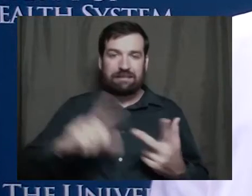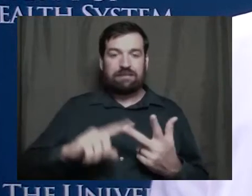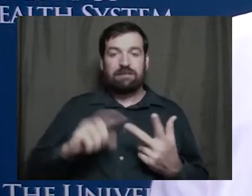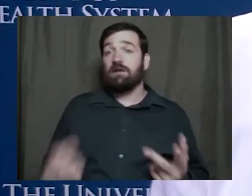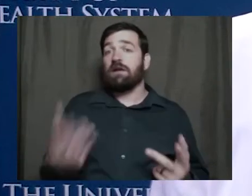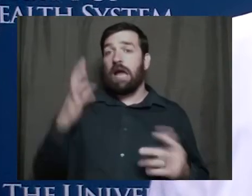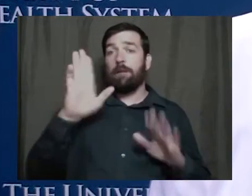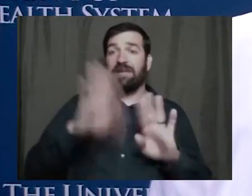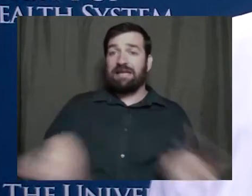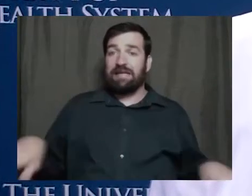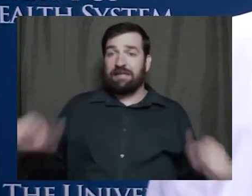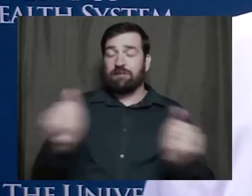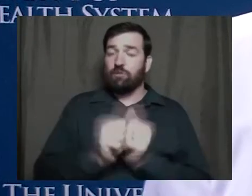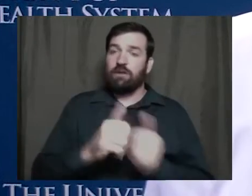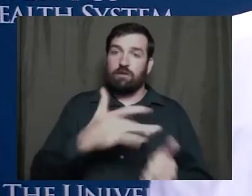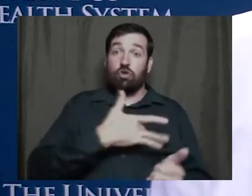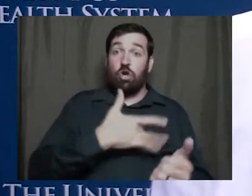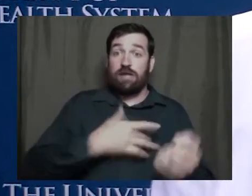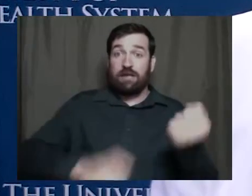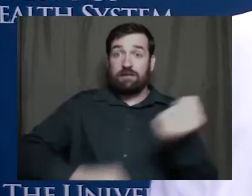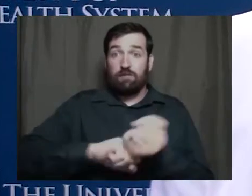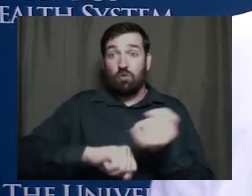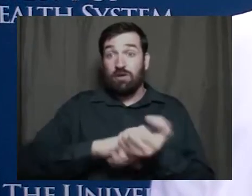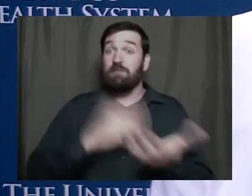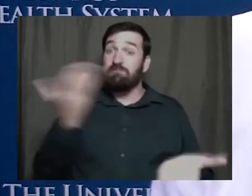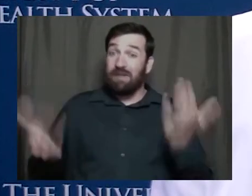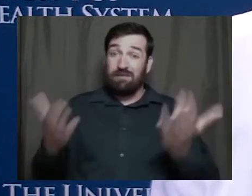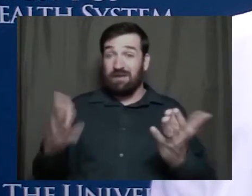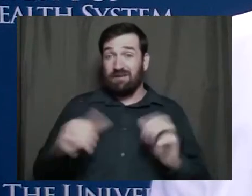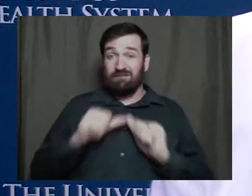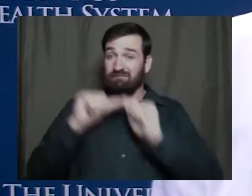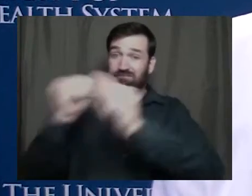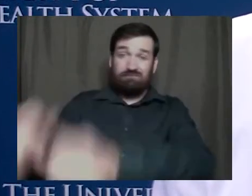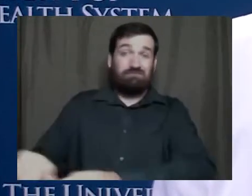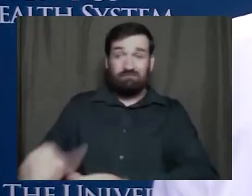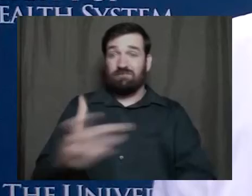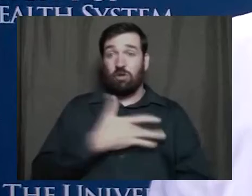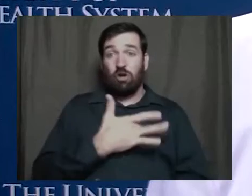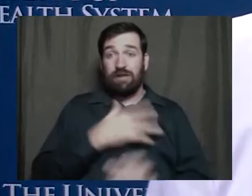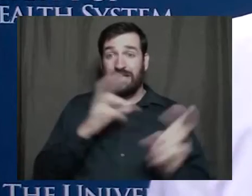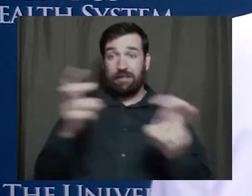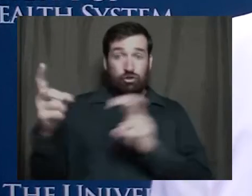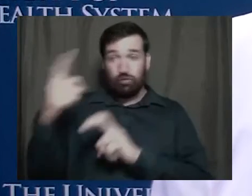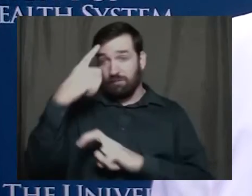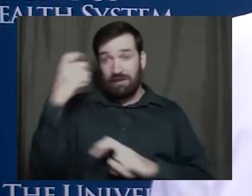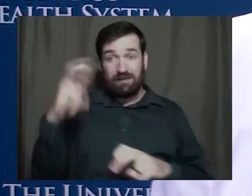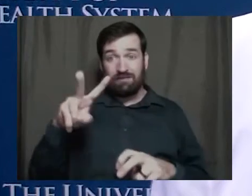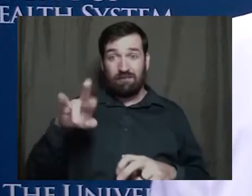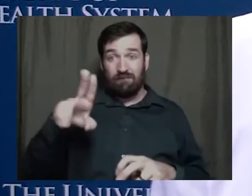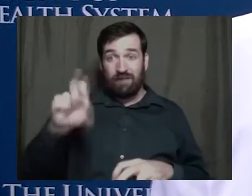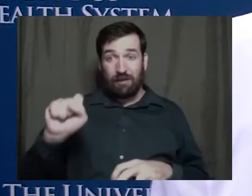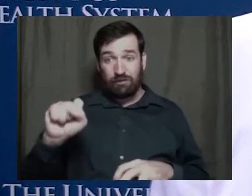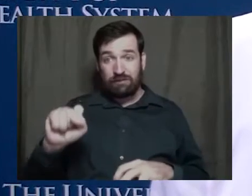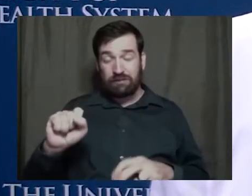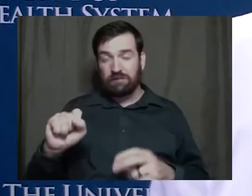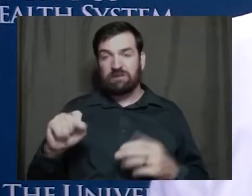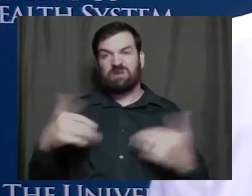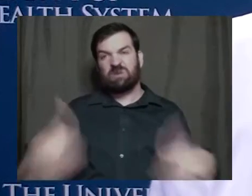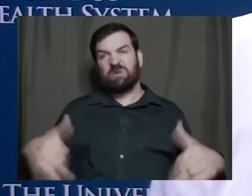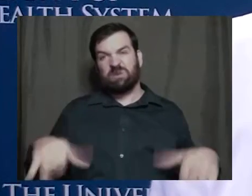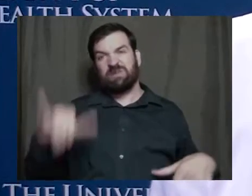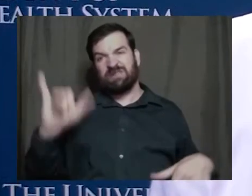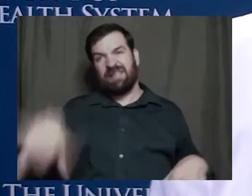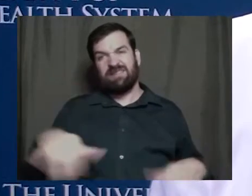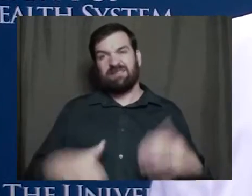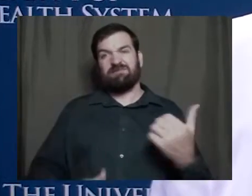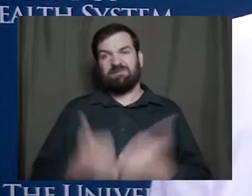cardiac support and might have very lifelong cardiac issues because of a viral infection, those are the things that I'd probably be more concerned